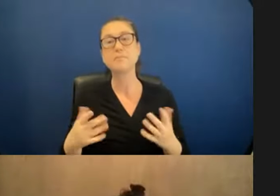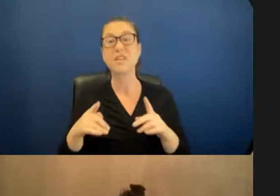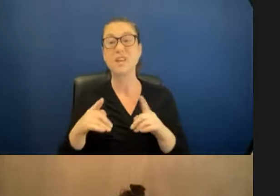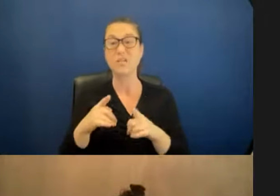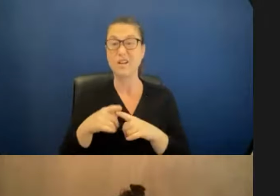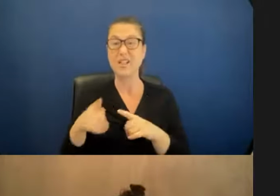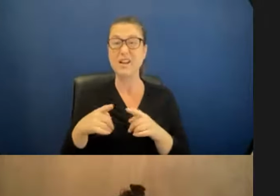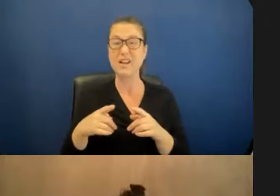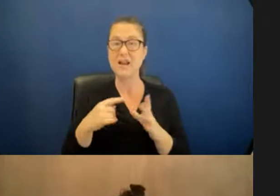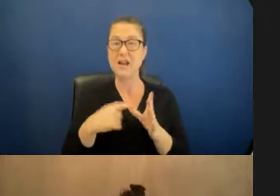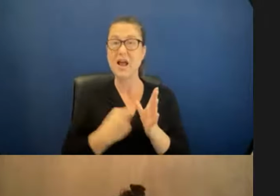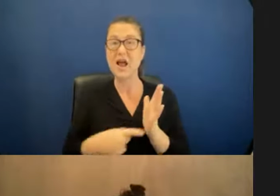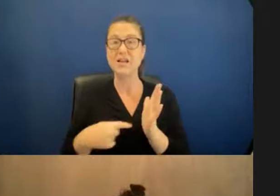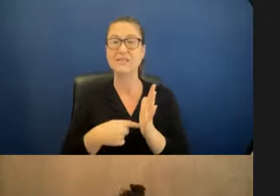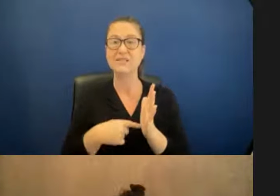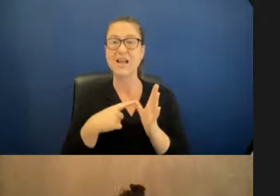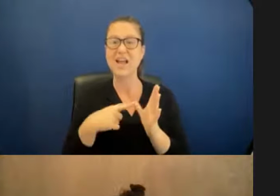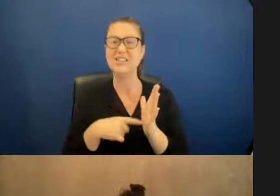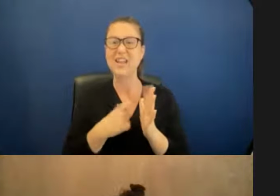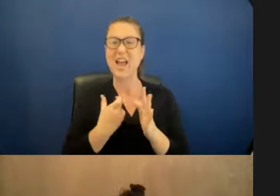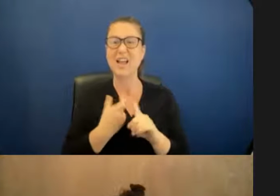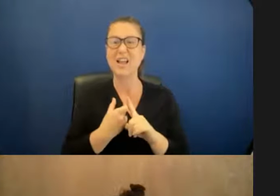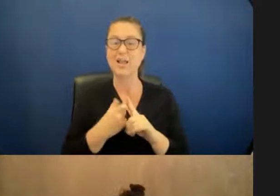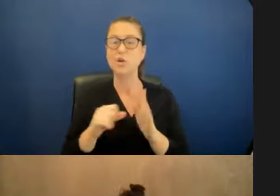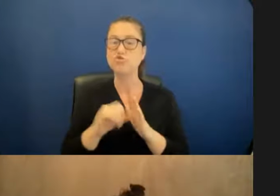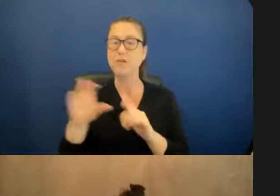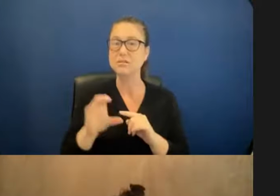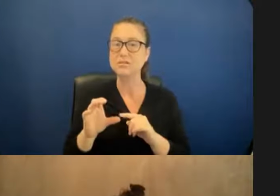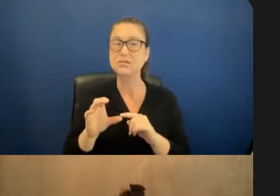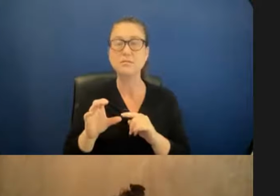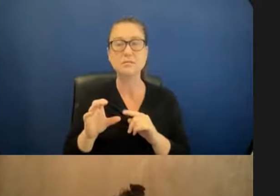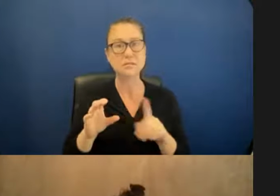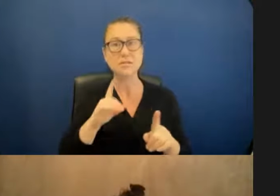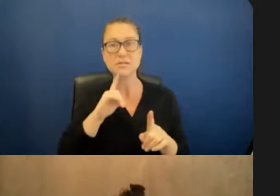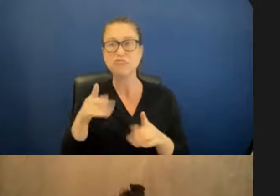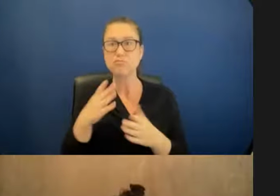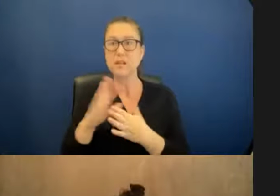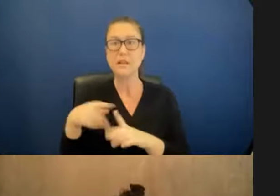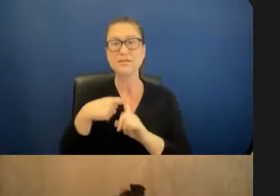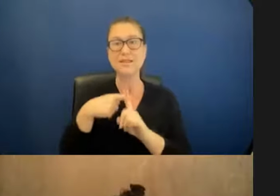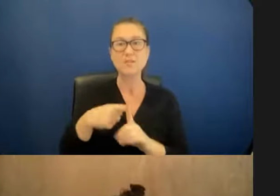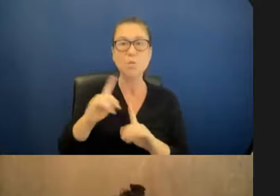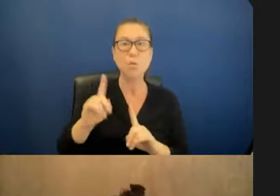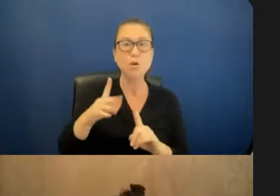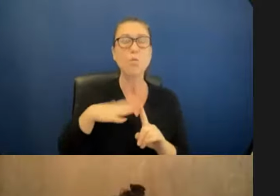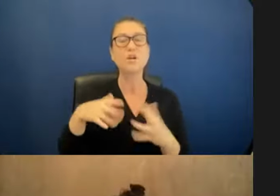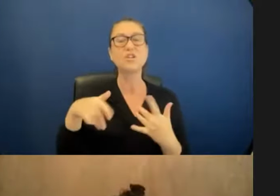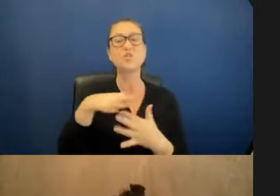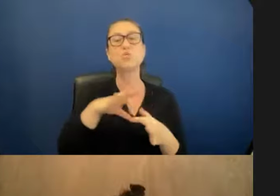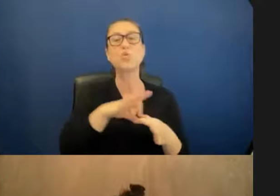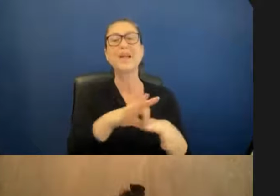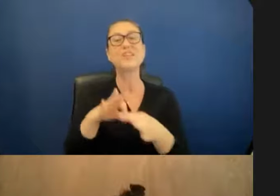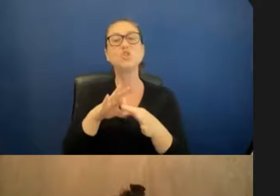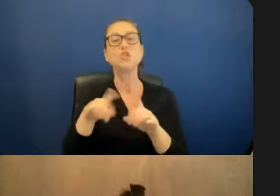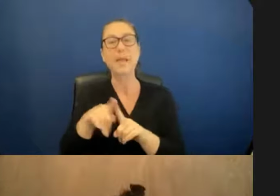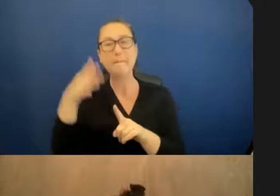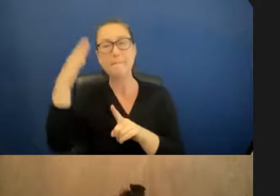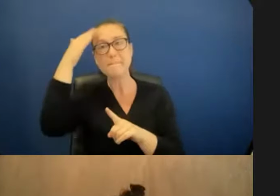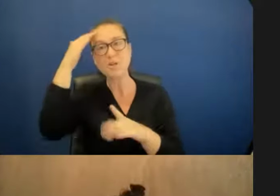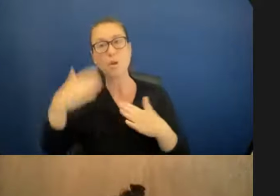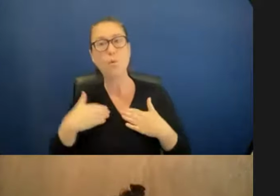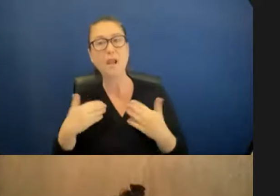art attack grant was, um, I think as Christy mentioned, sort of targeted at, at, building social cohesion and mental wellbeing for